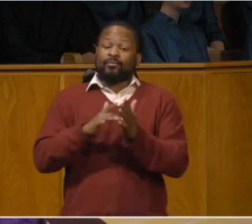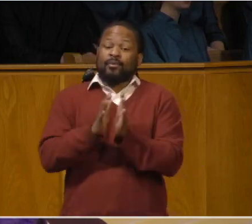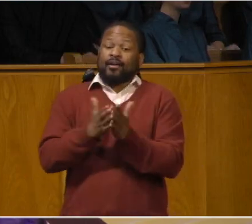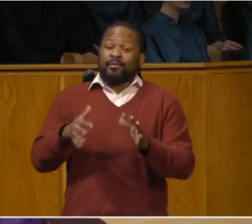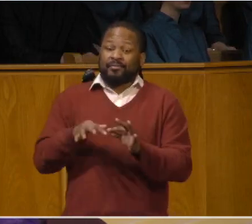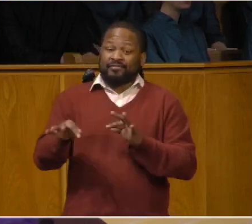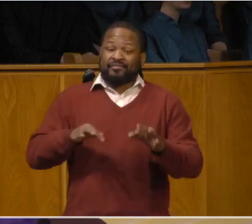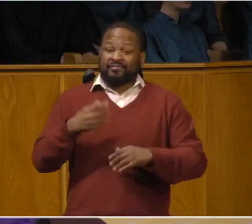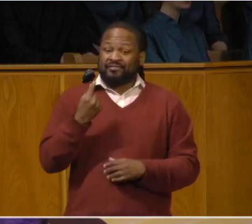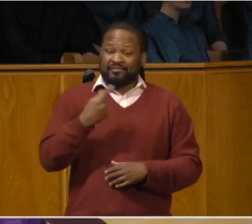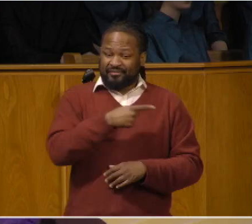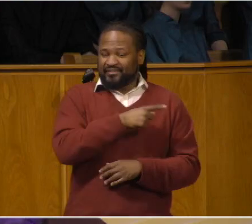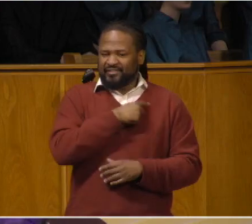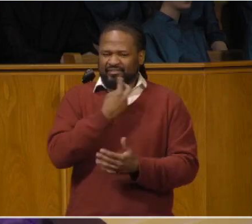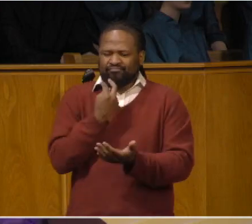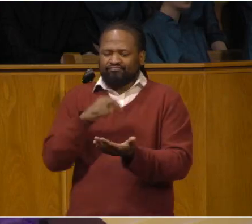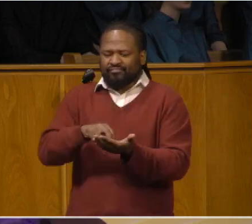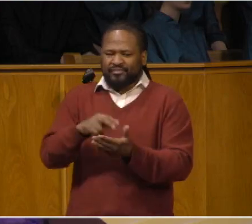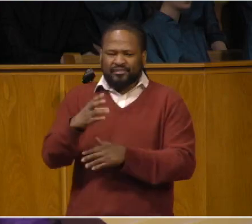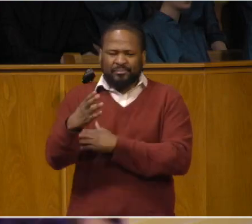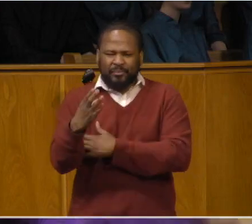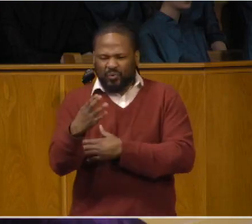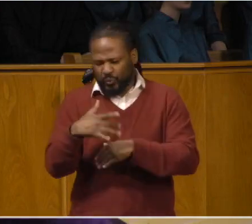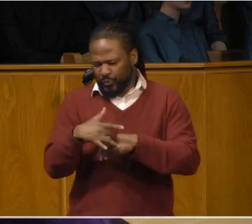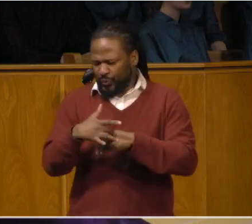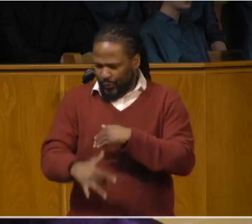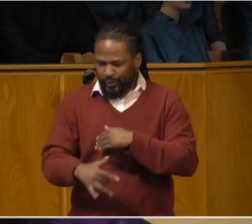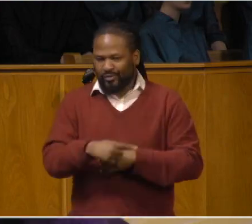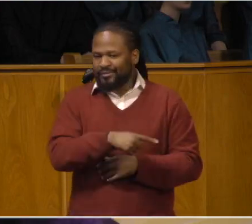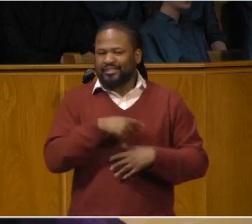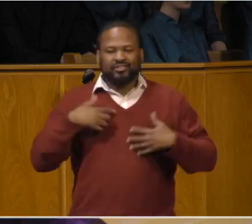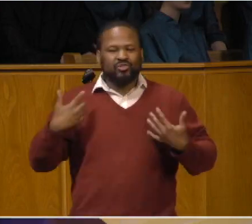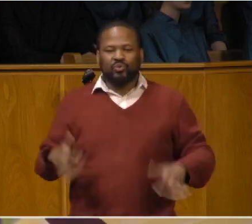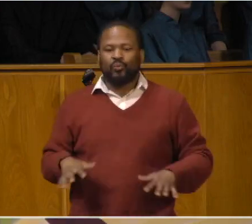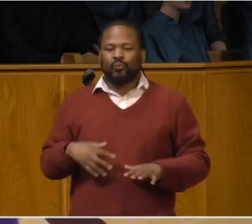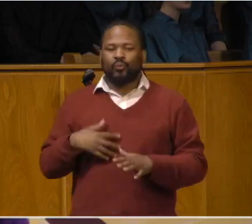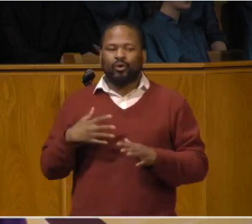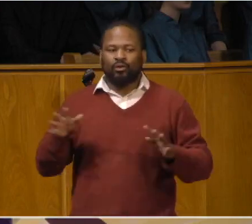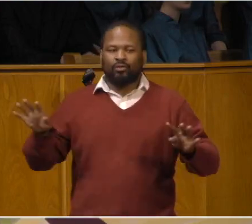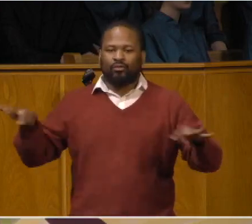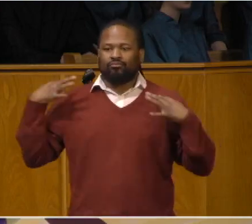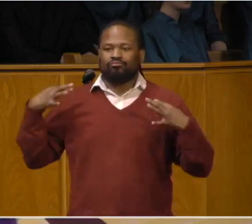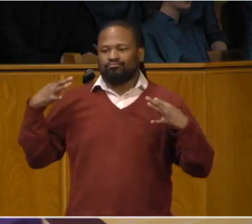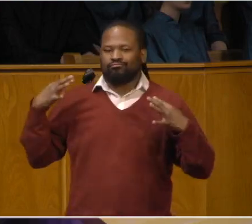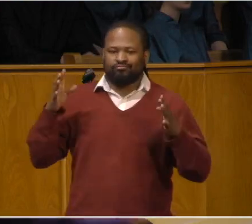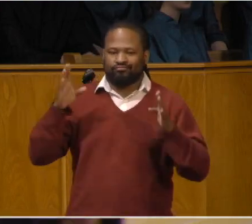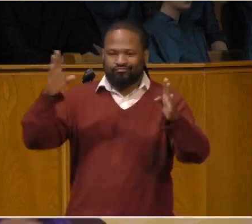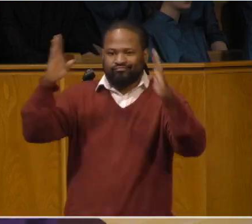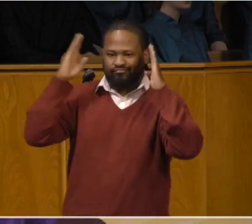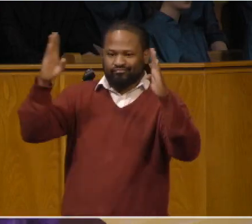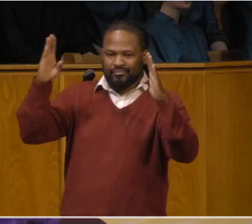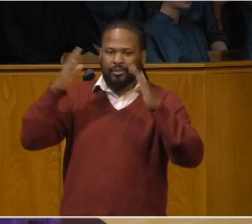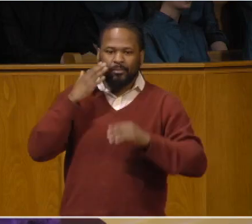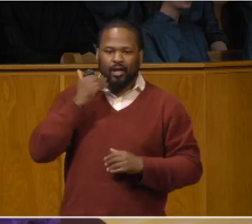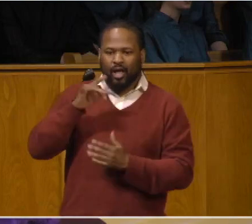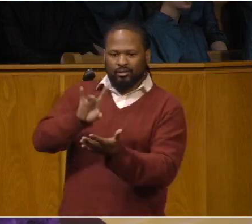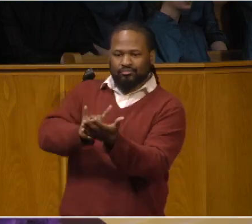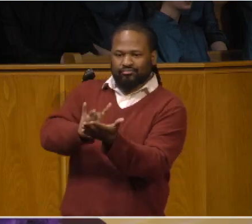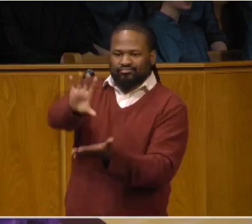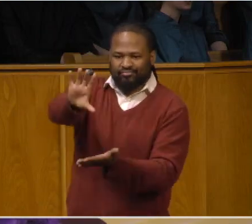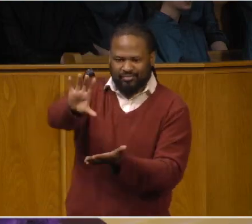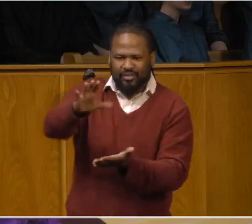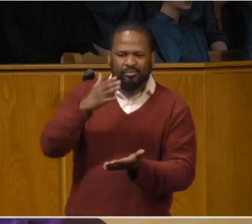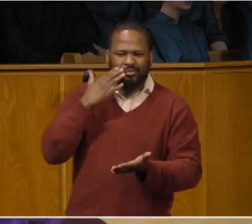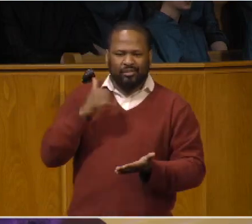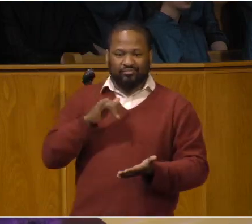rose early in the morning because he may not have wanted to cause attention to the scene of expulsion due to the